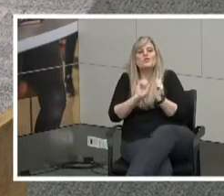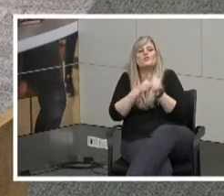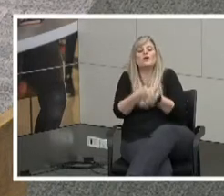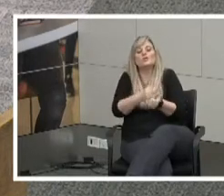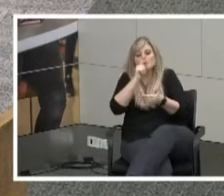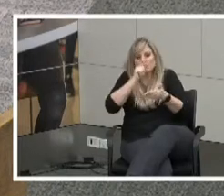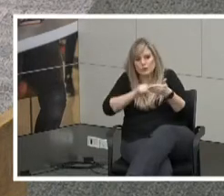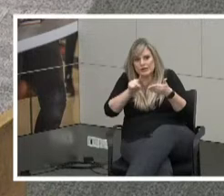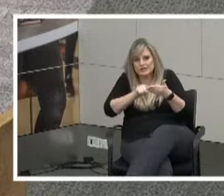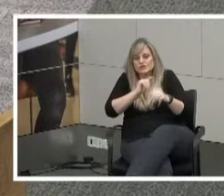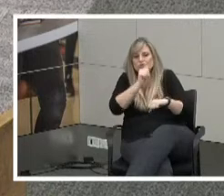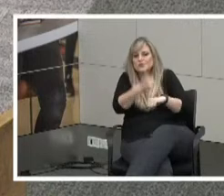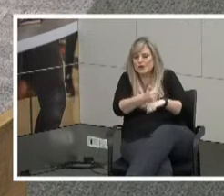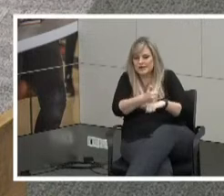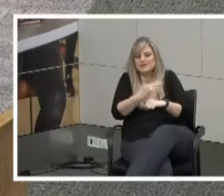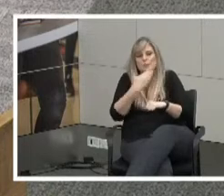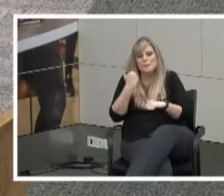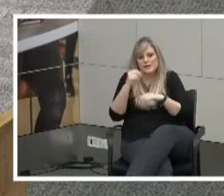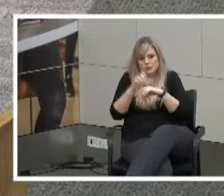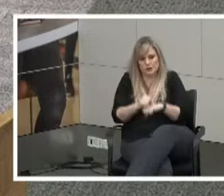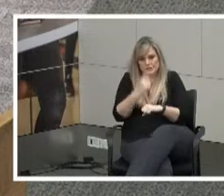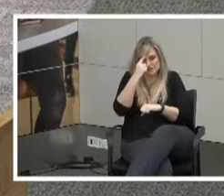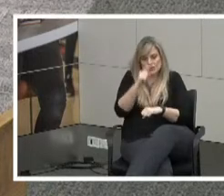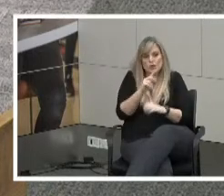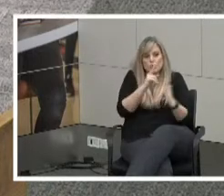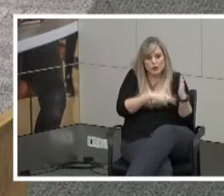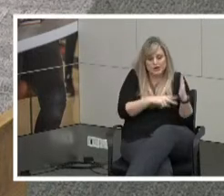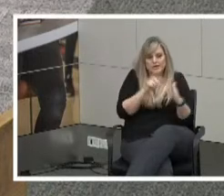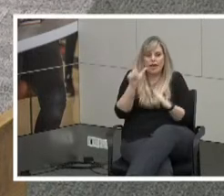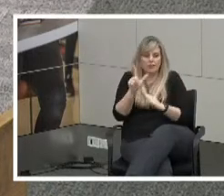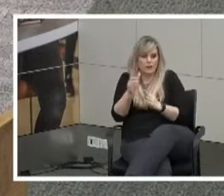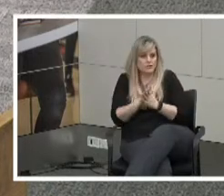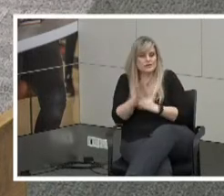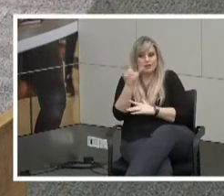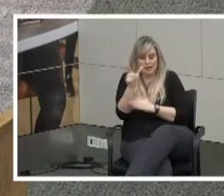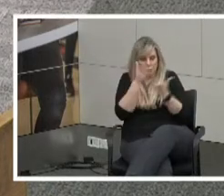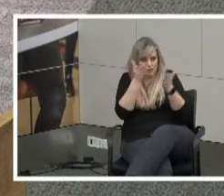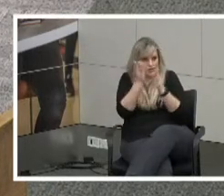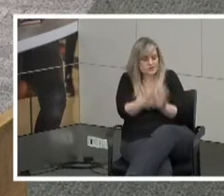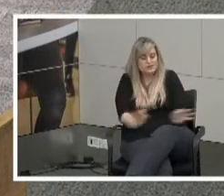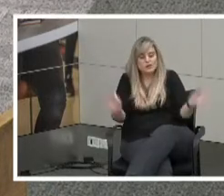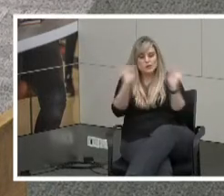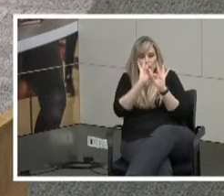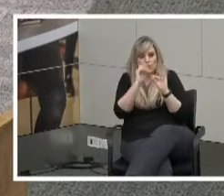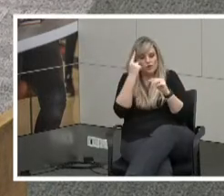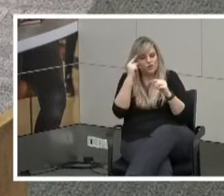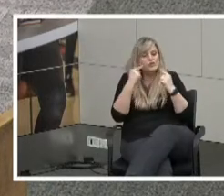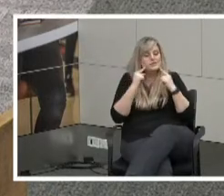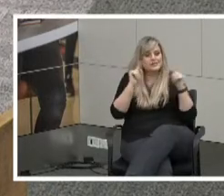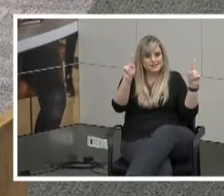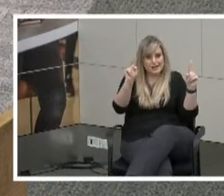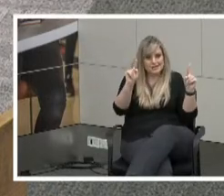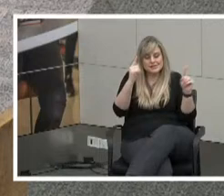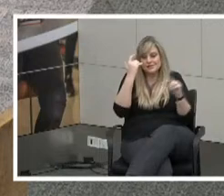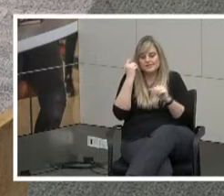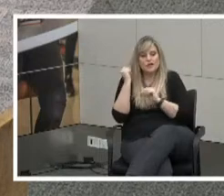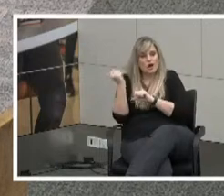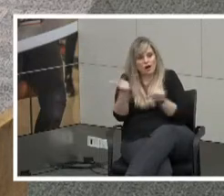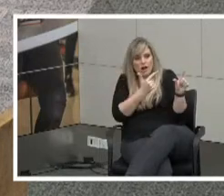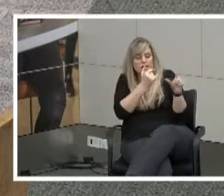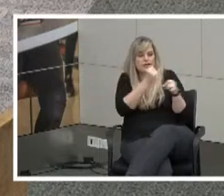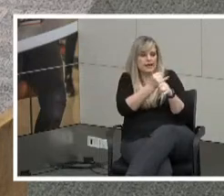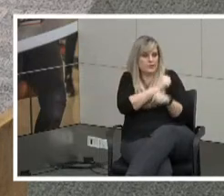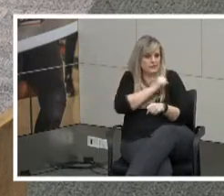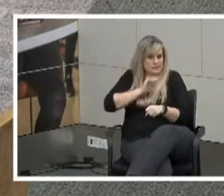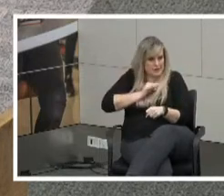practices for literacy and libraries Library Services is critical to the success and achievement of all campus